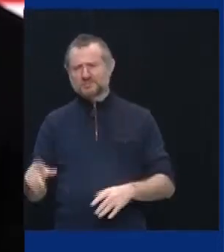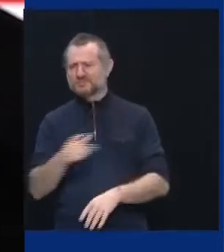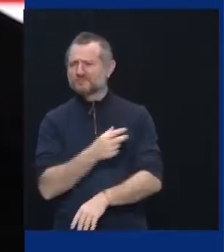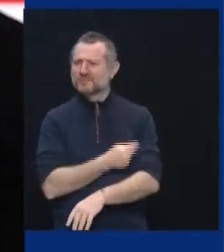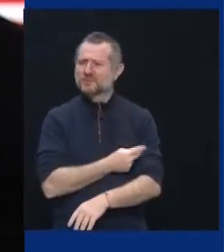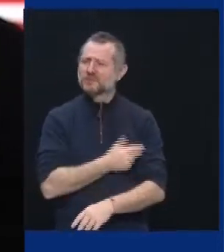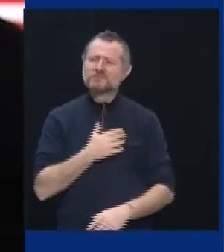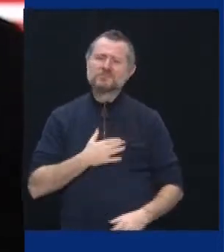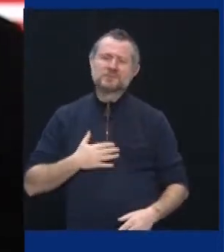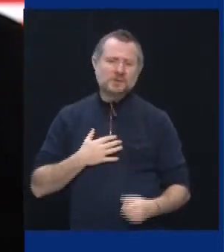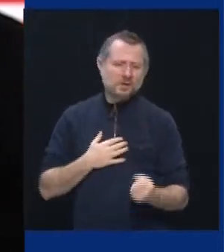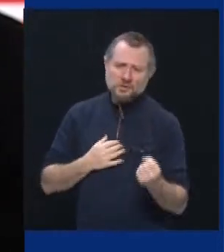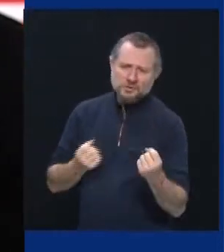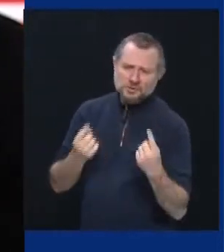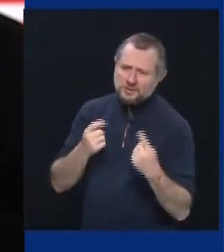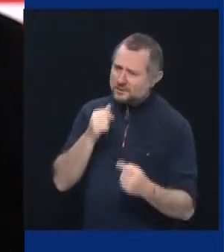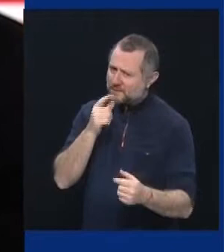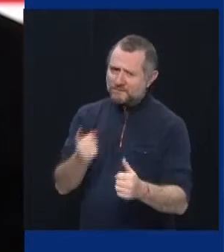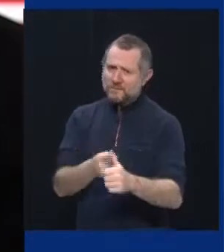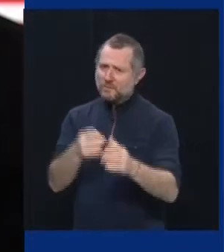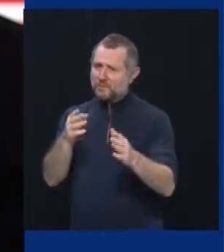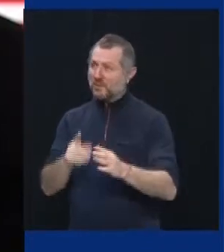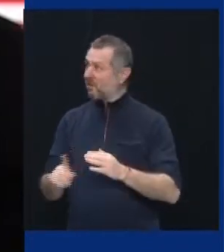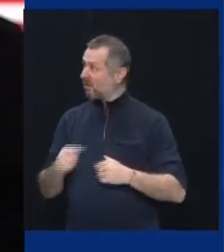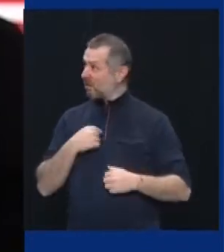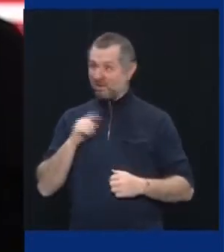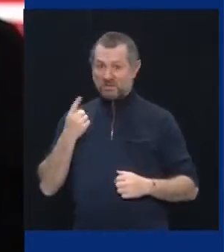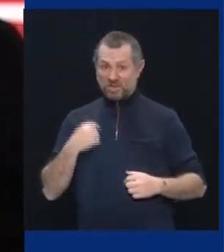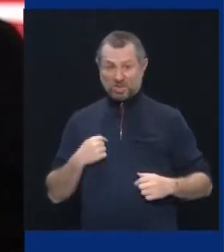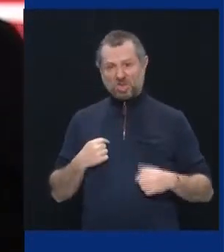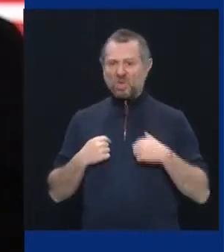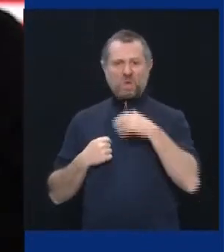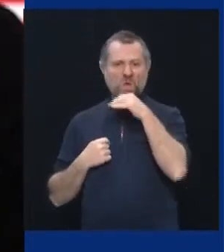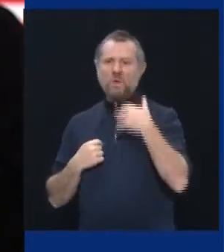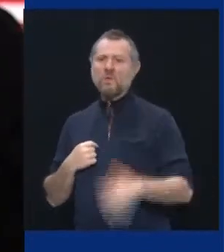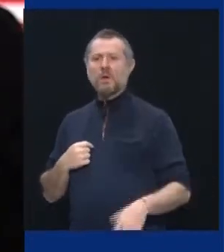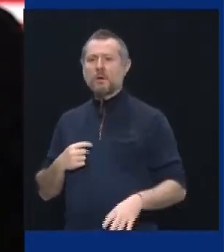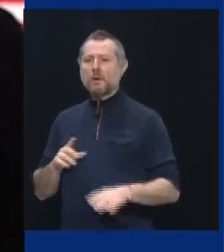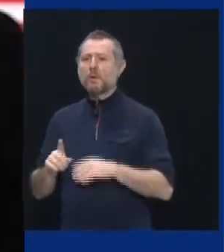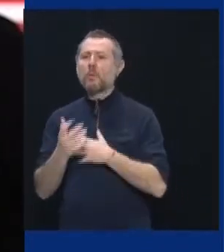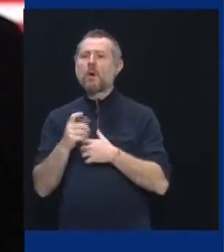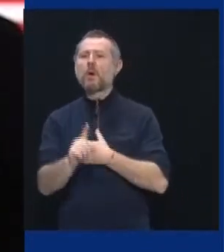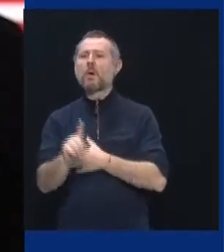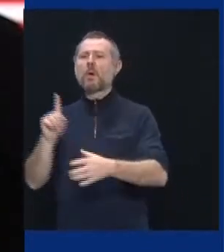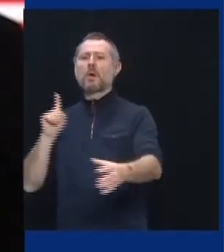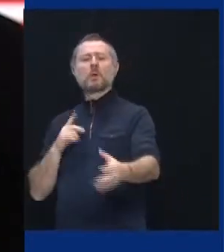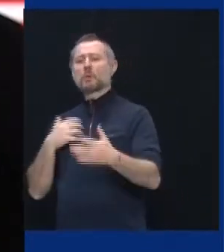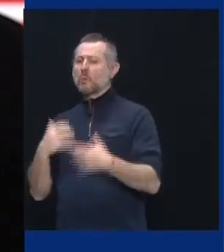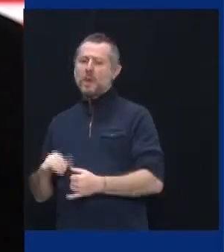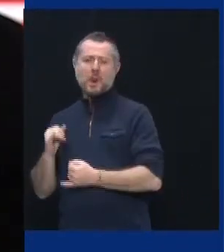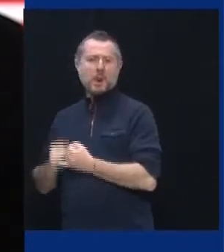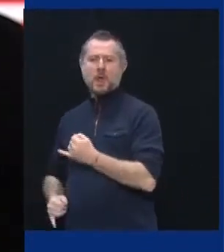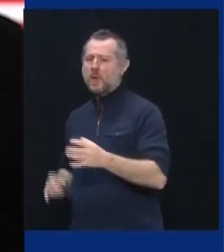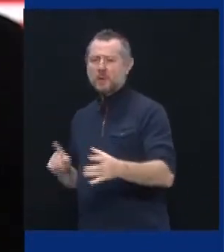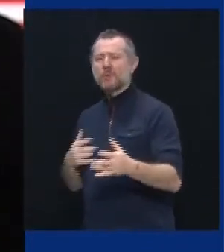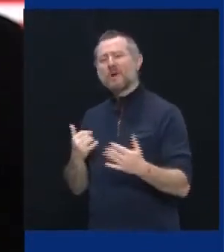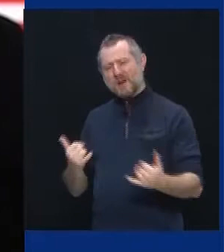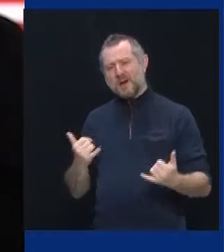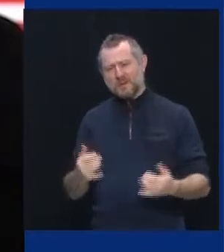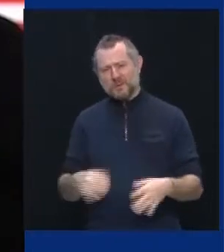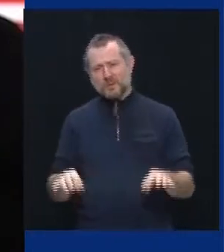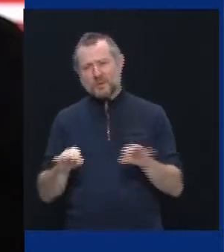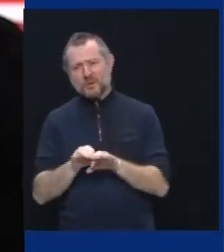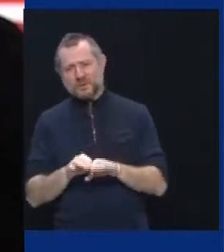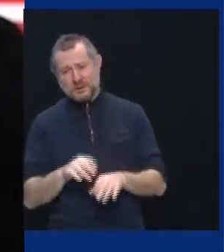the first, but we don't want you to be the last either. That's why it's so important that the governor is